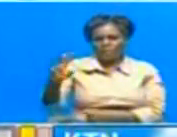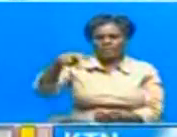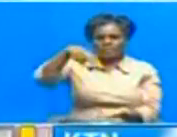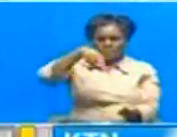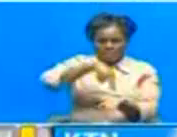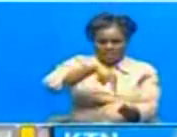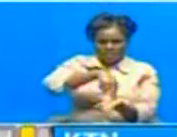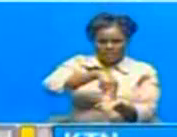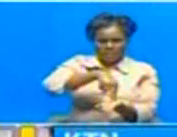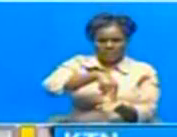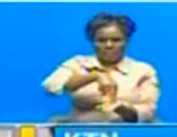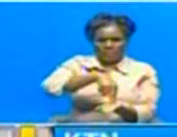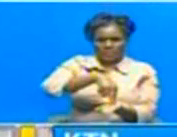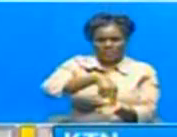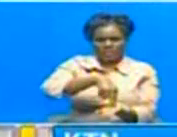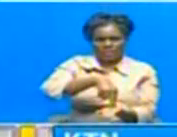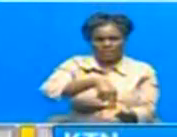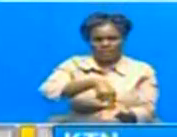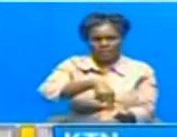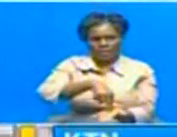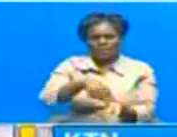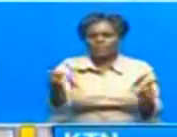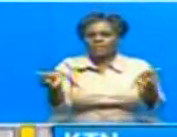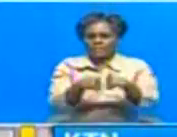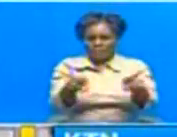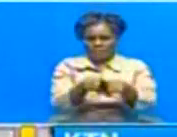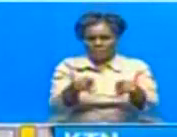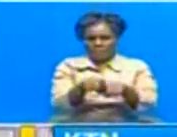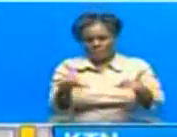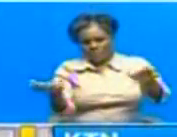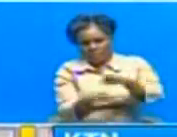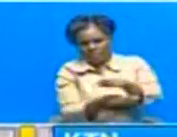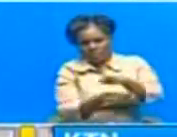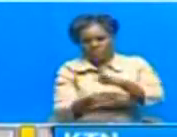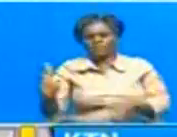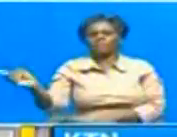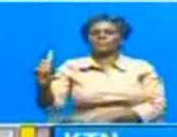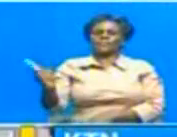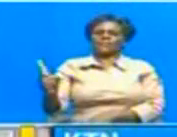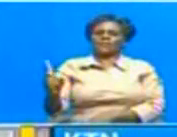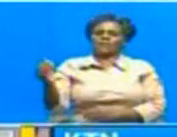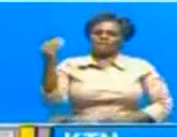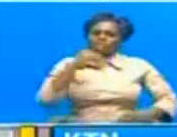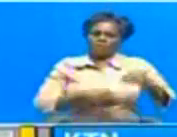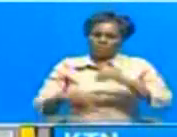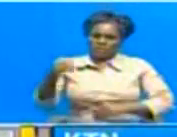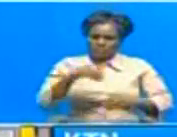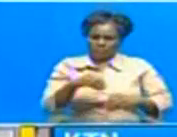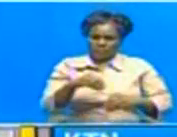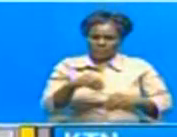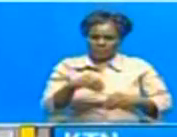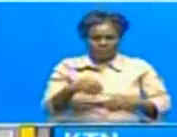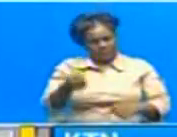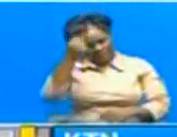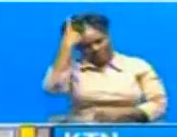of the Kalenjin, was running as a deputy president. And they voted that ticket. That